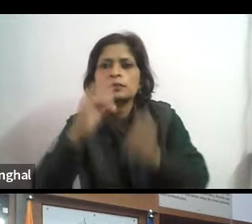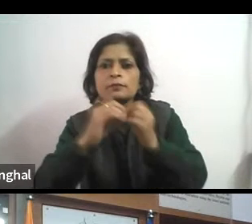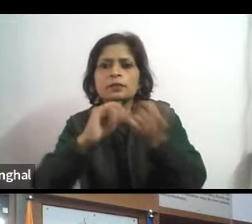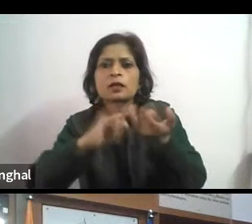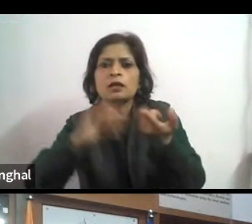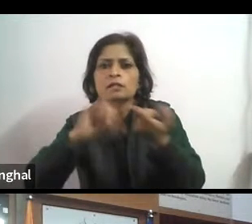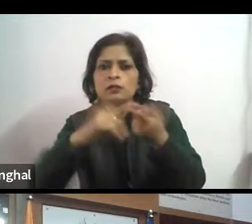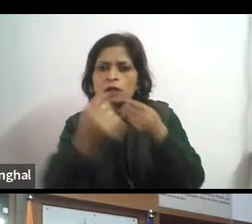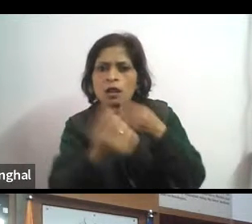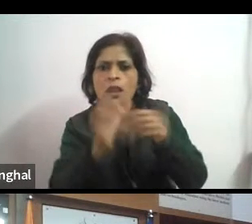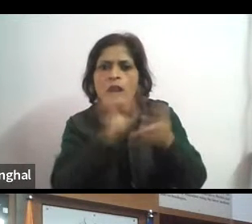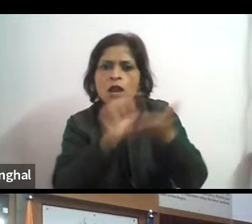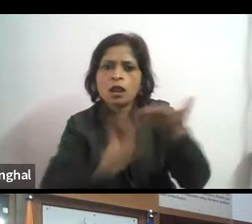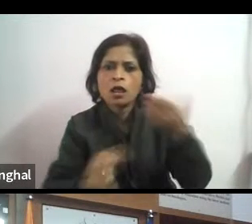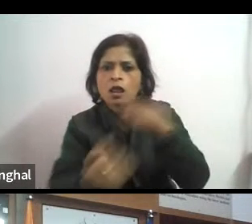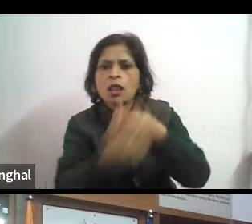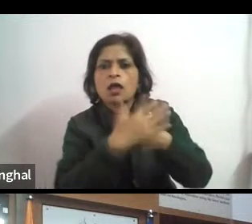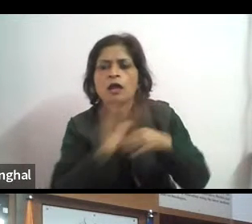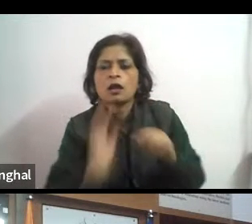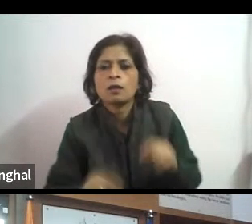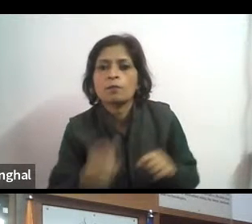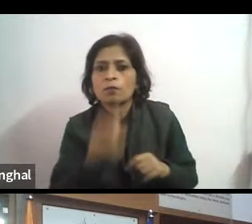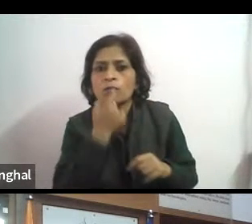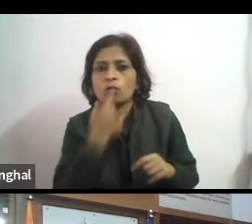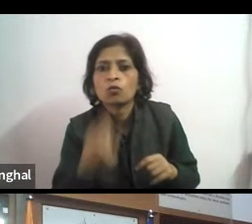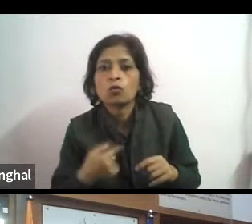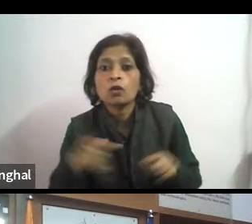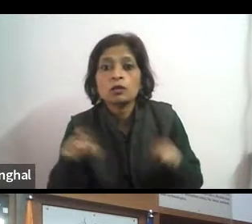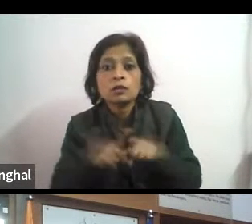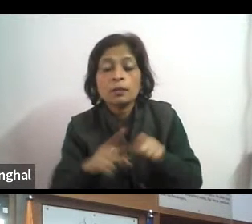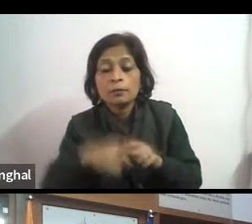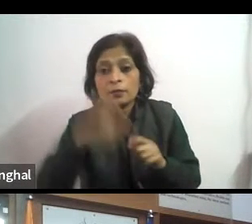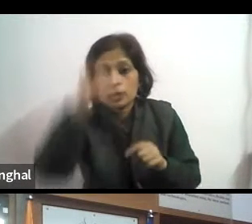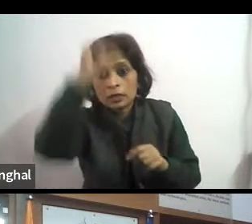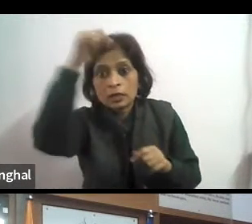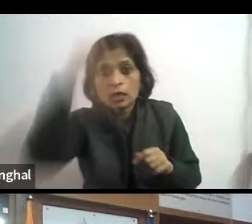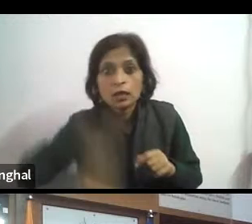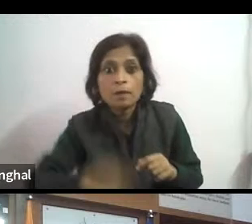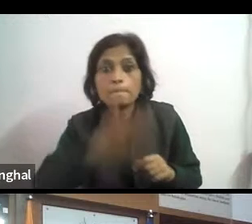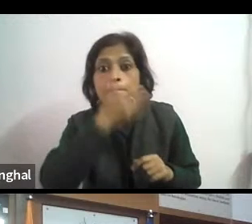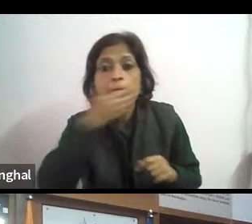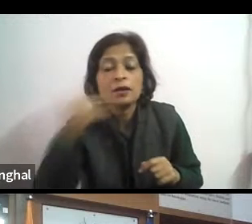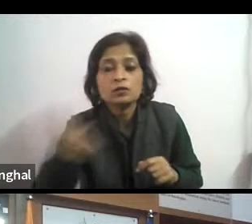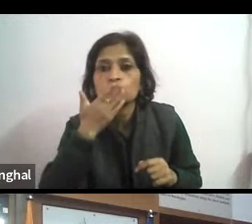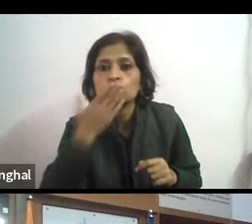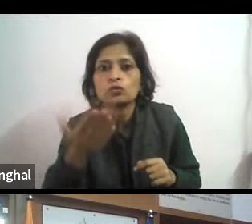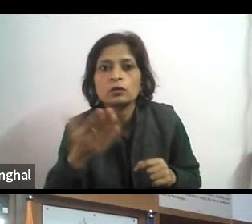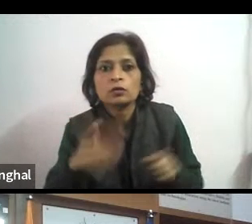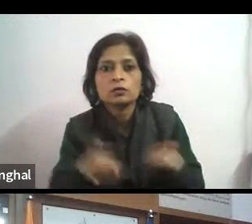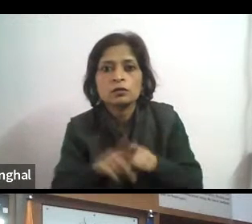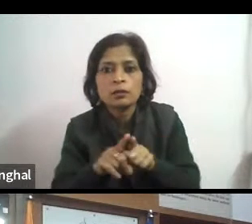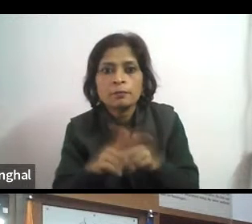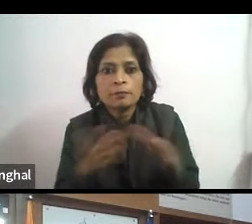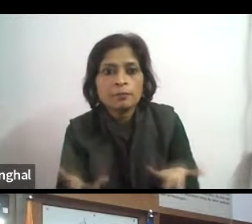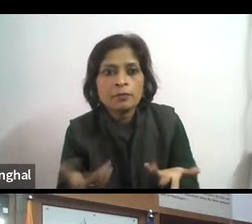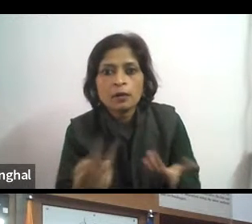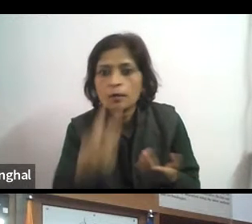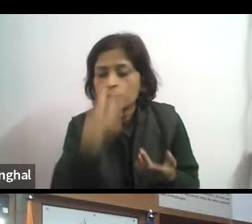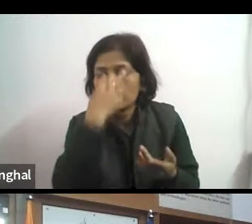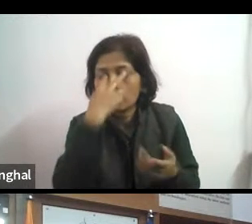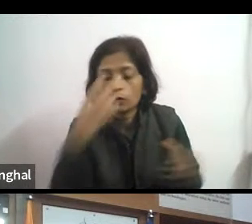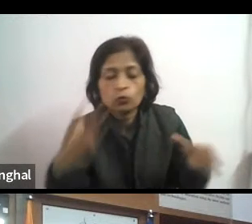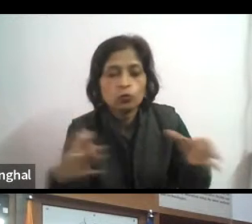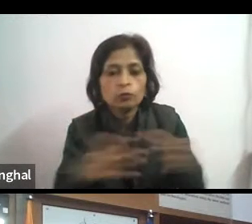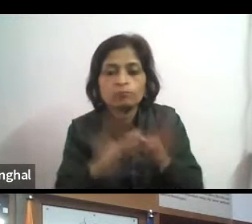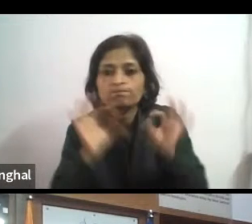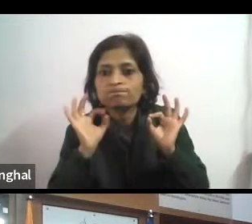that rated us one of the best schools of this country. So this became an advantage for the whole blind community. That time